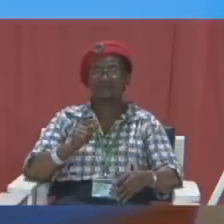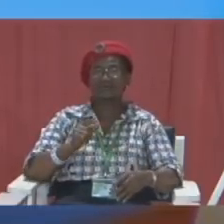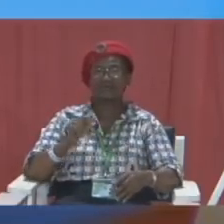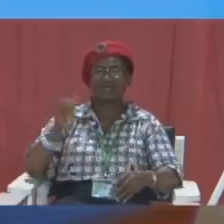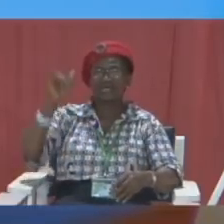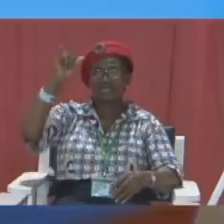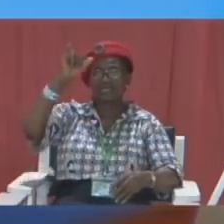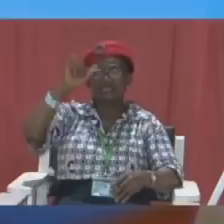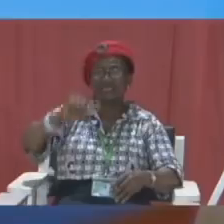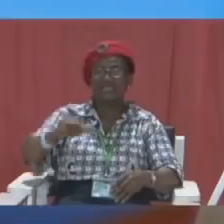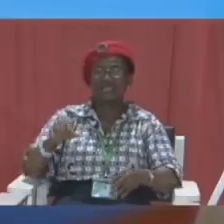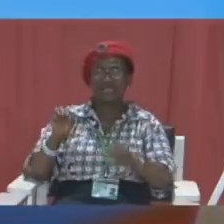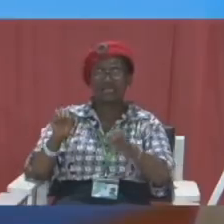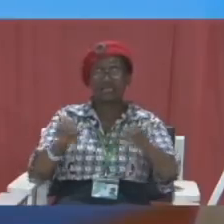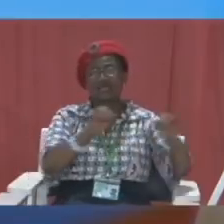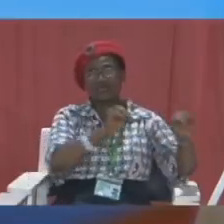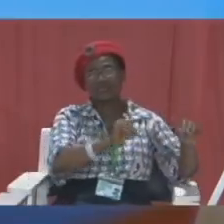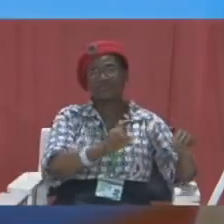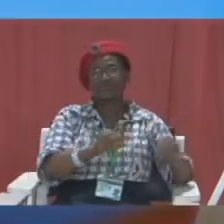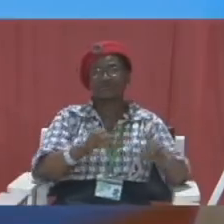embalmed